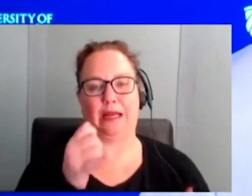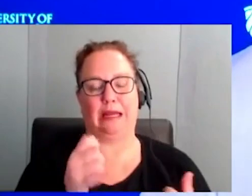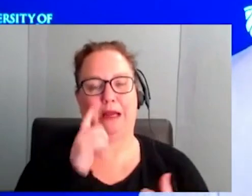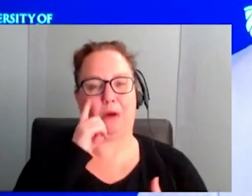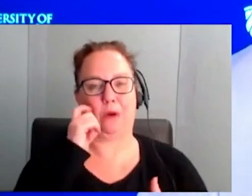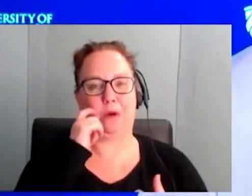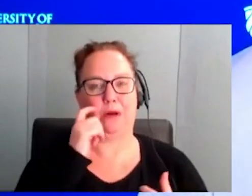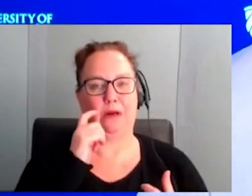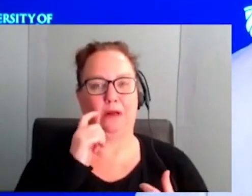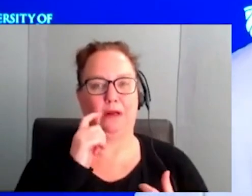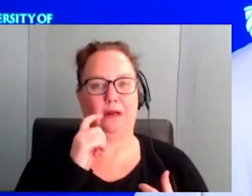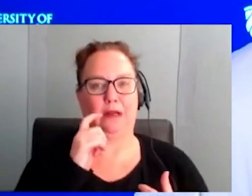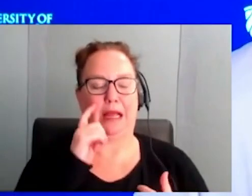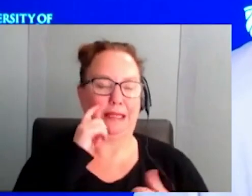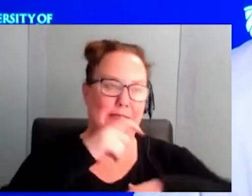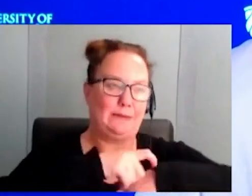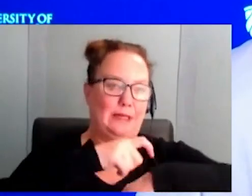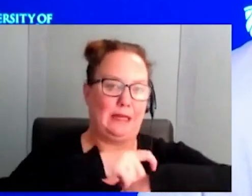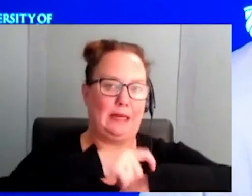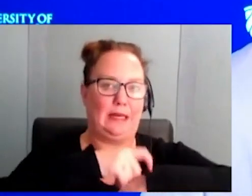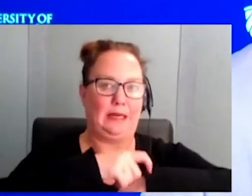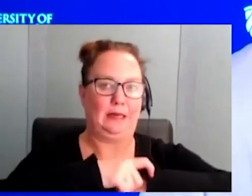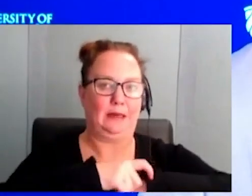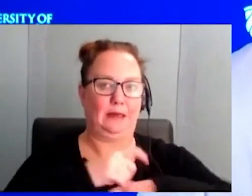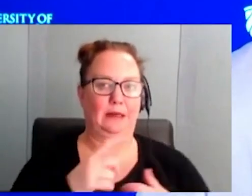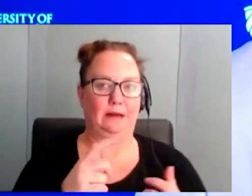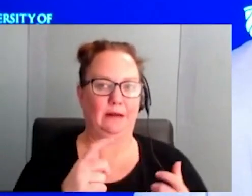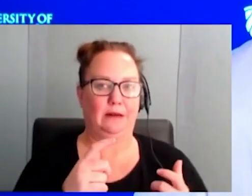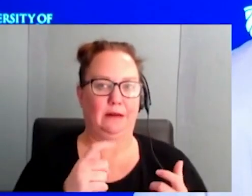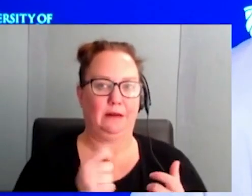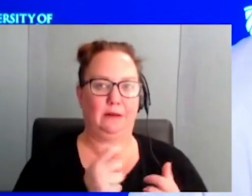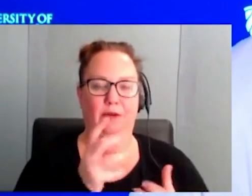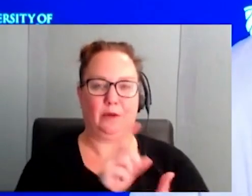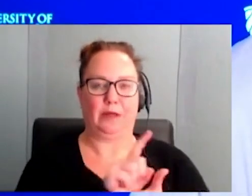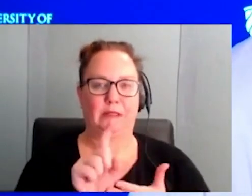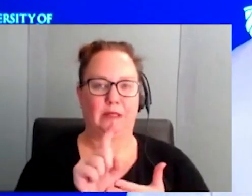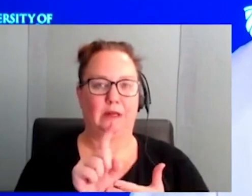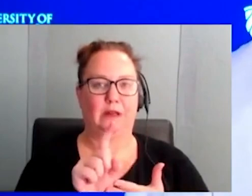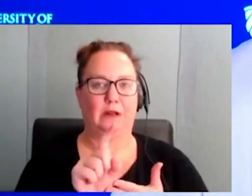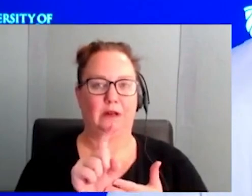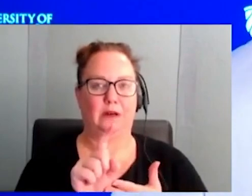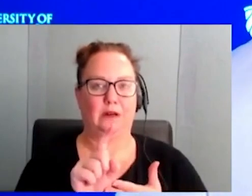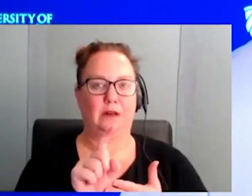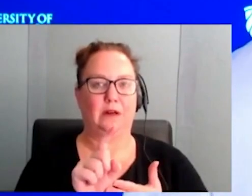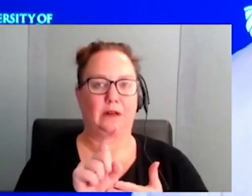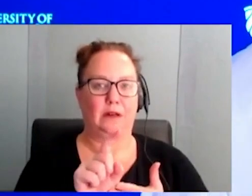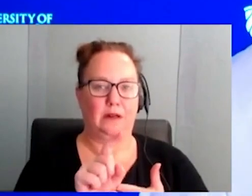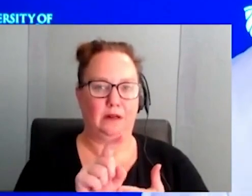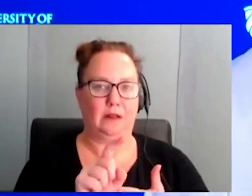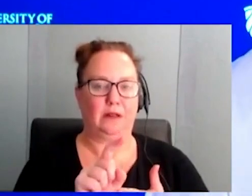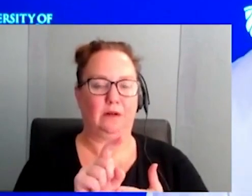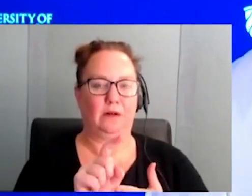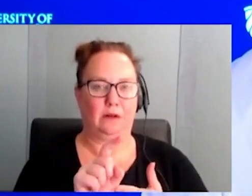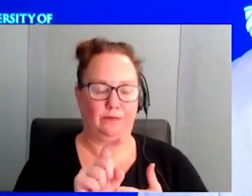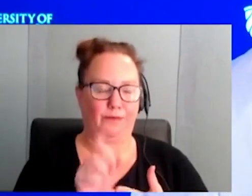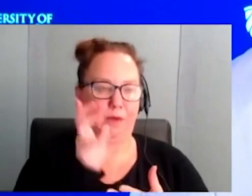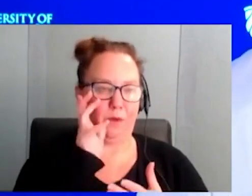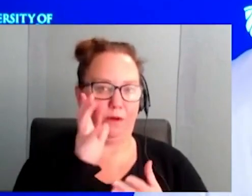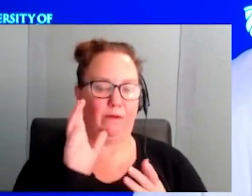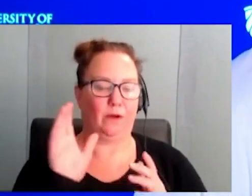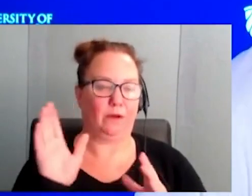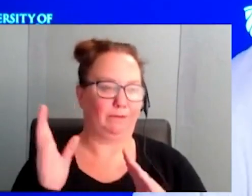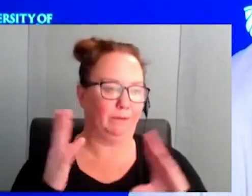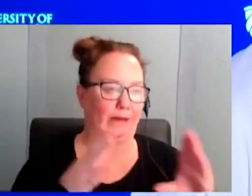within time, and I don't know how many, if it'll be just a couple weeks or a few weeks, that will be moved towards that for everybody,